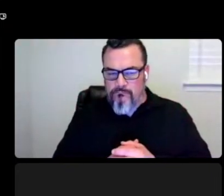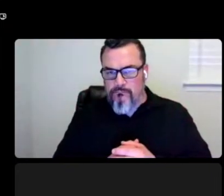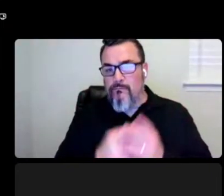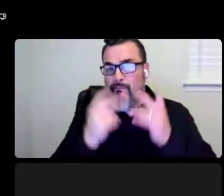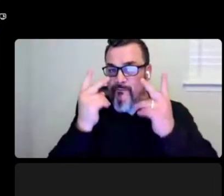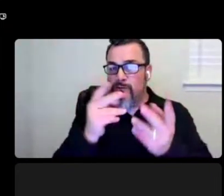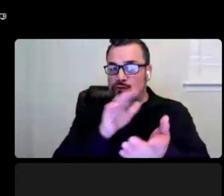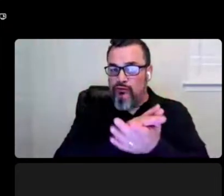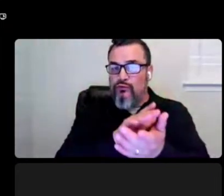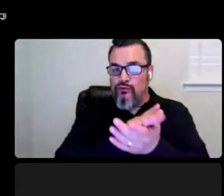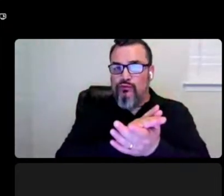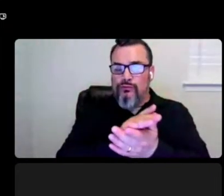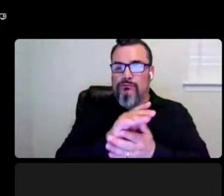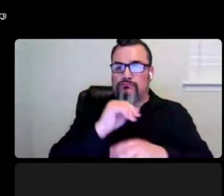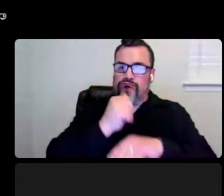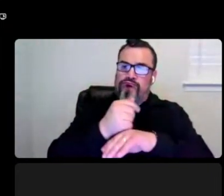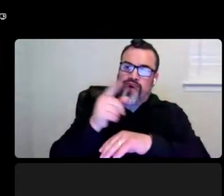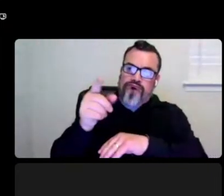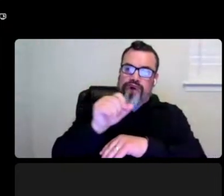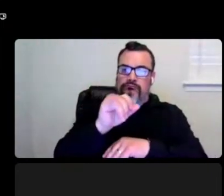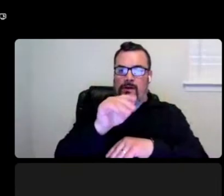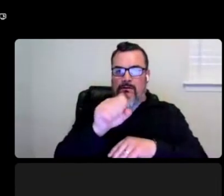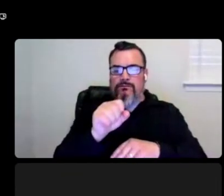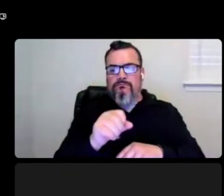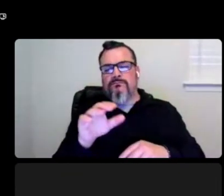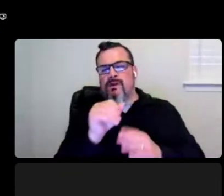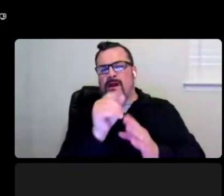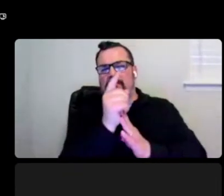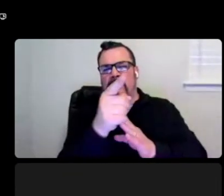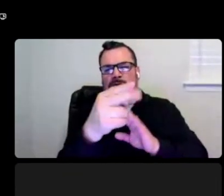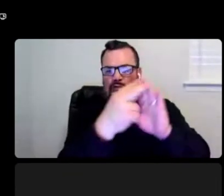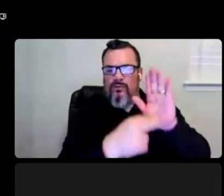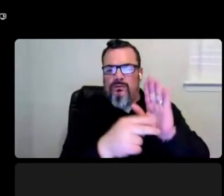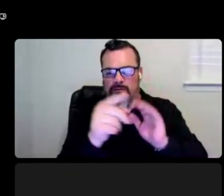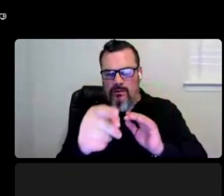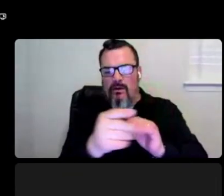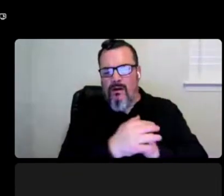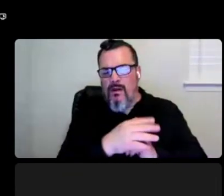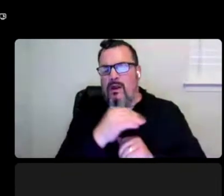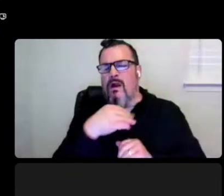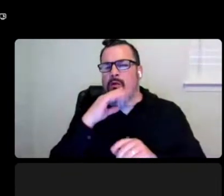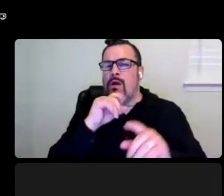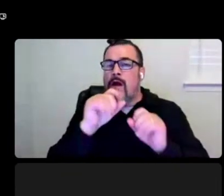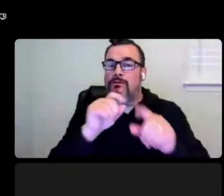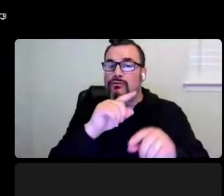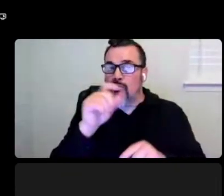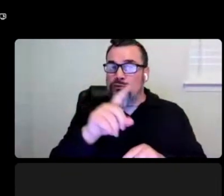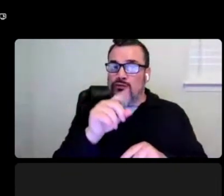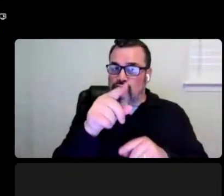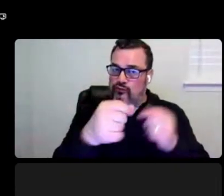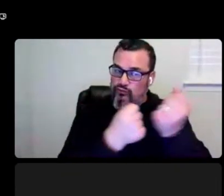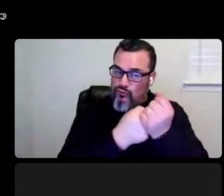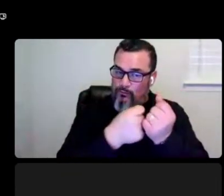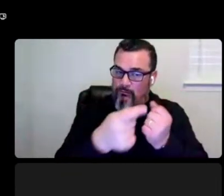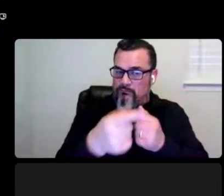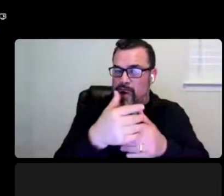visiting school sites. Take a minute and read over that, and I'll ask the question, do you support this